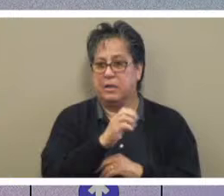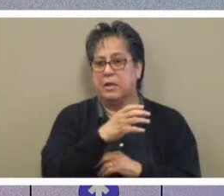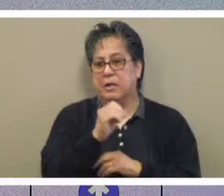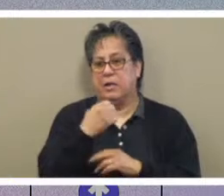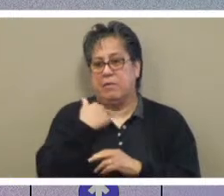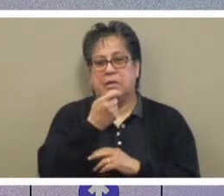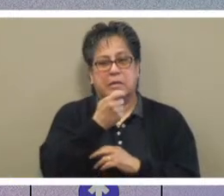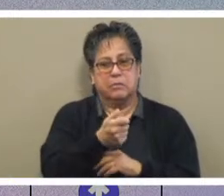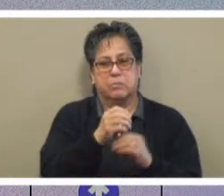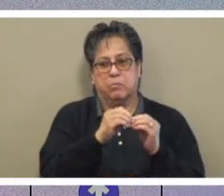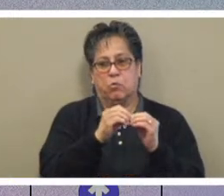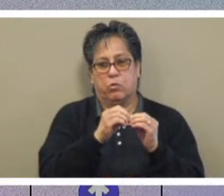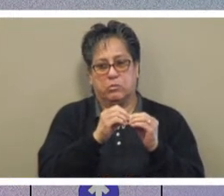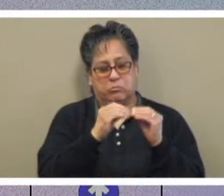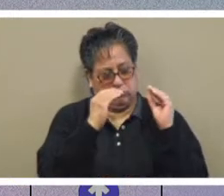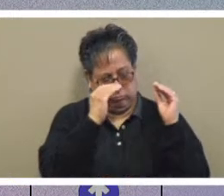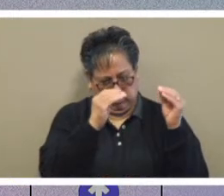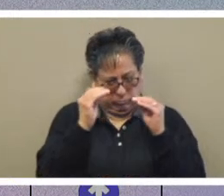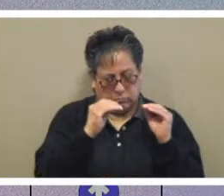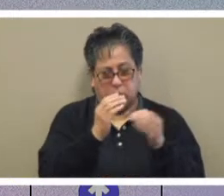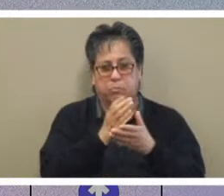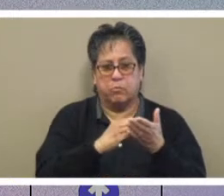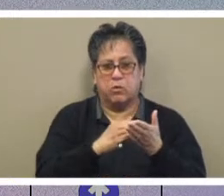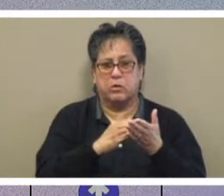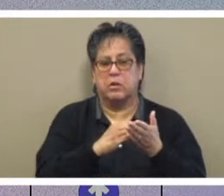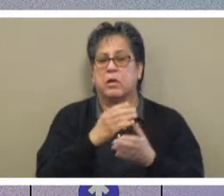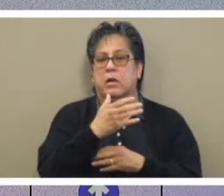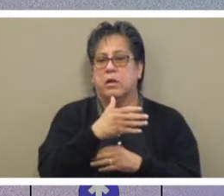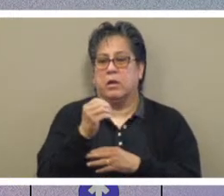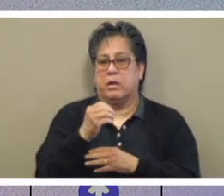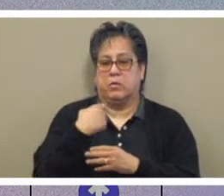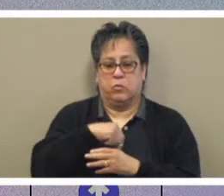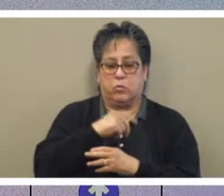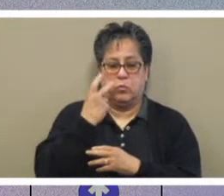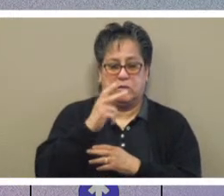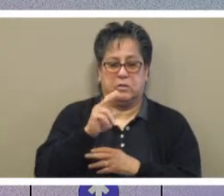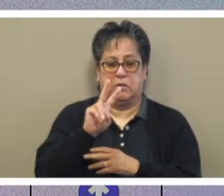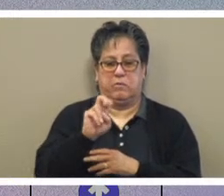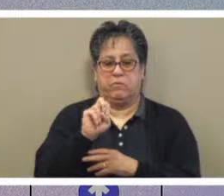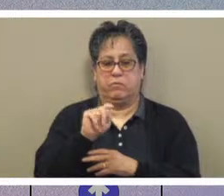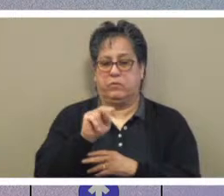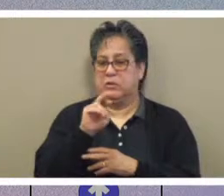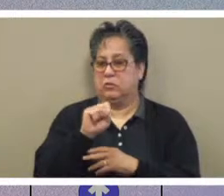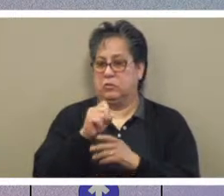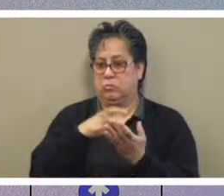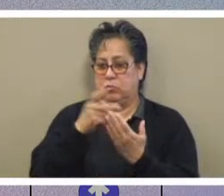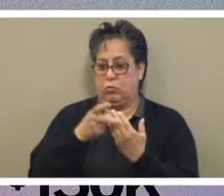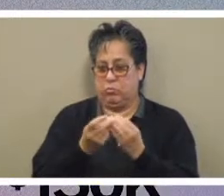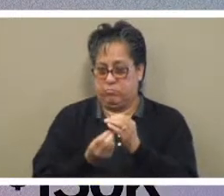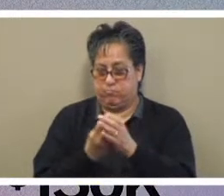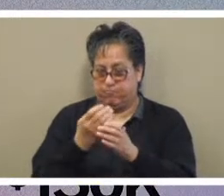a little bit more of an education piece coming to the community, and we're looking to see the Ventures program grow.